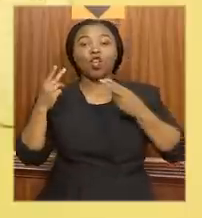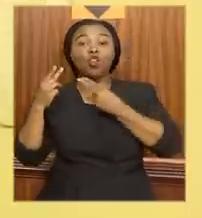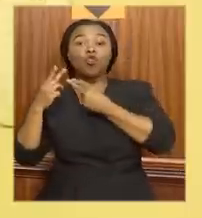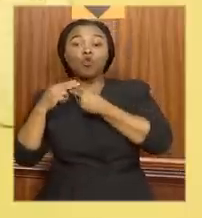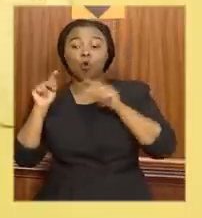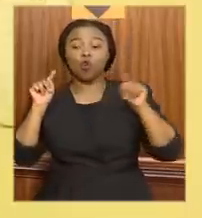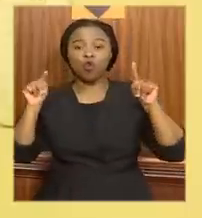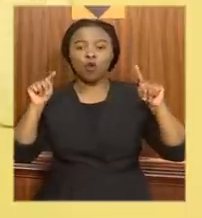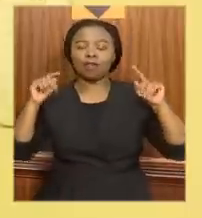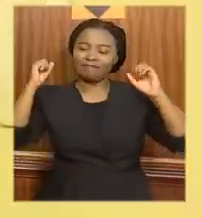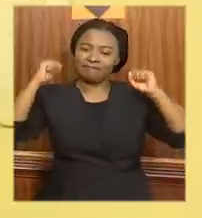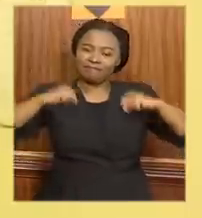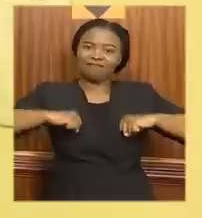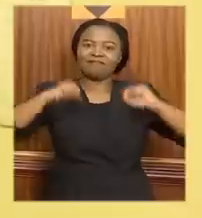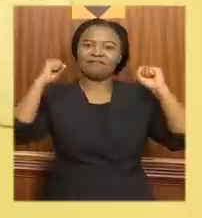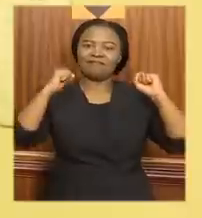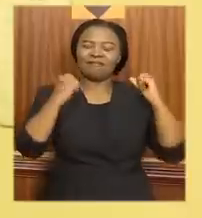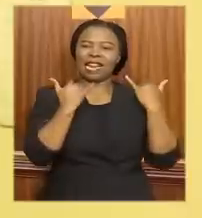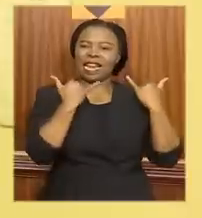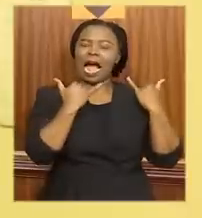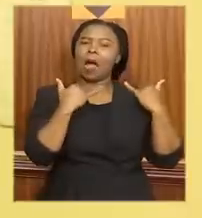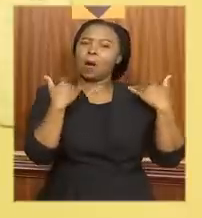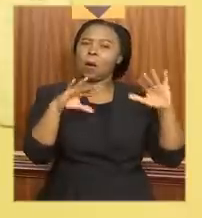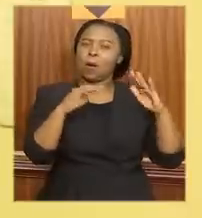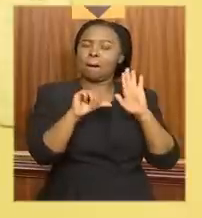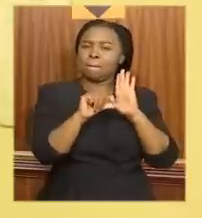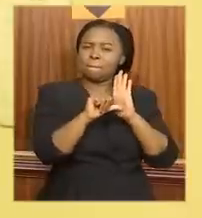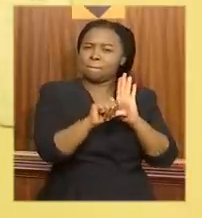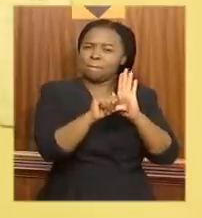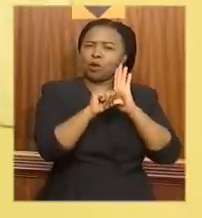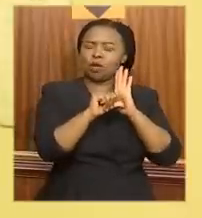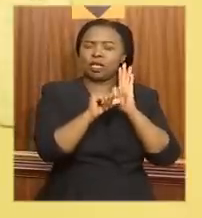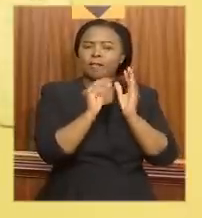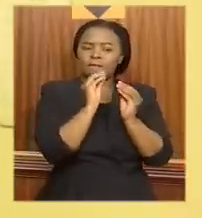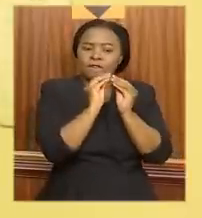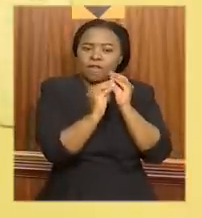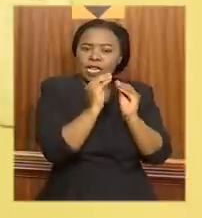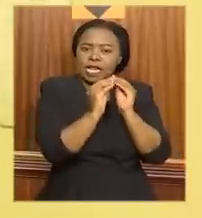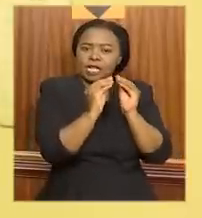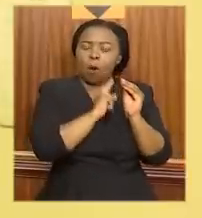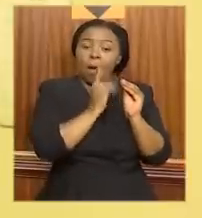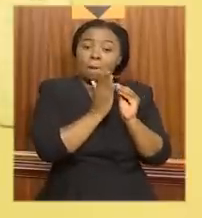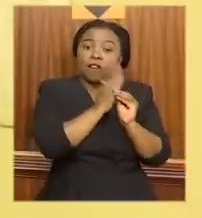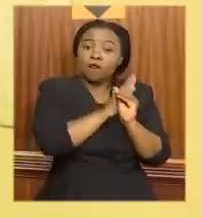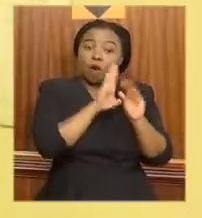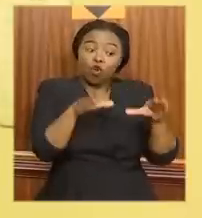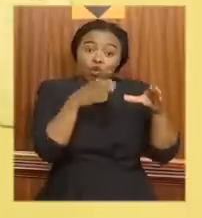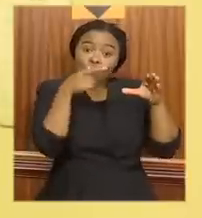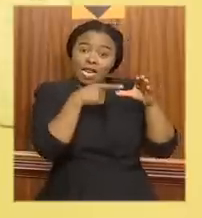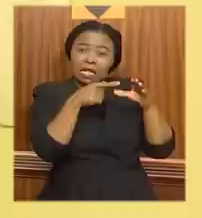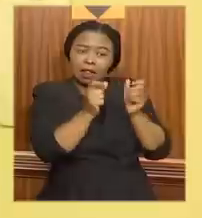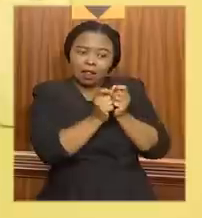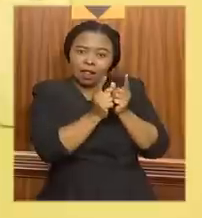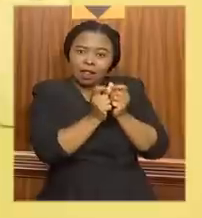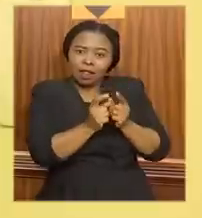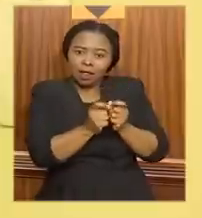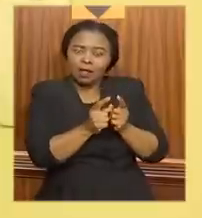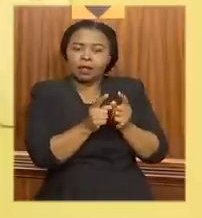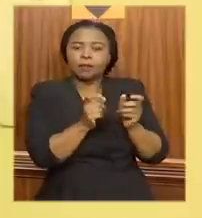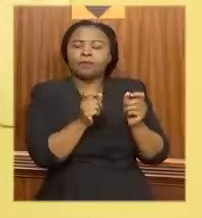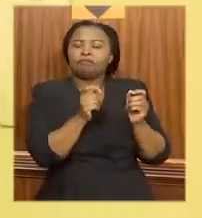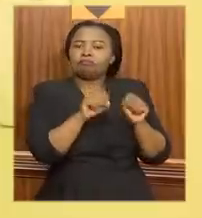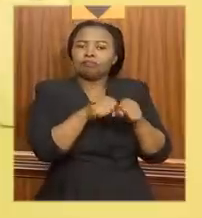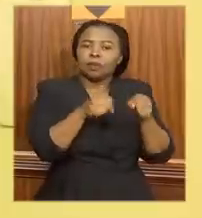has allowed critical repairs to the units that had broken down to be undertaken and normal